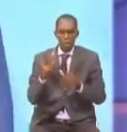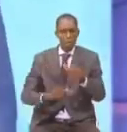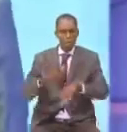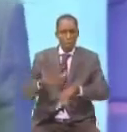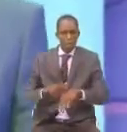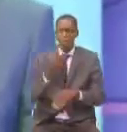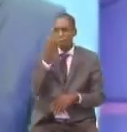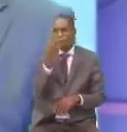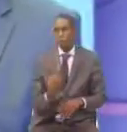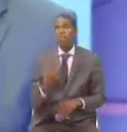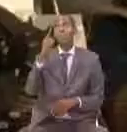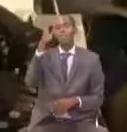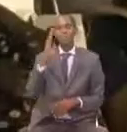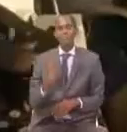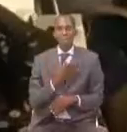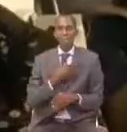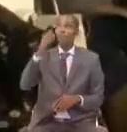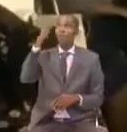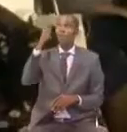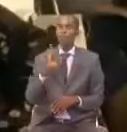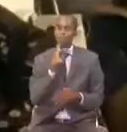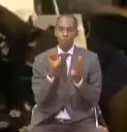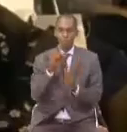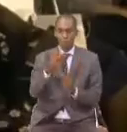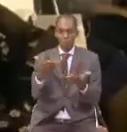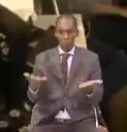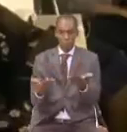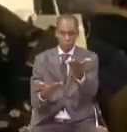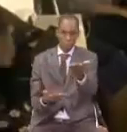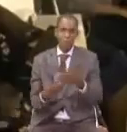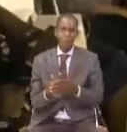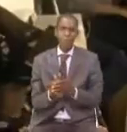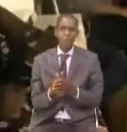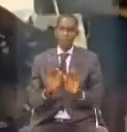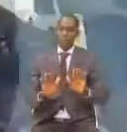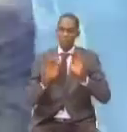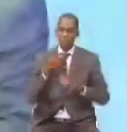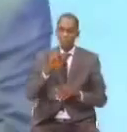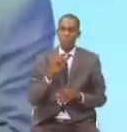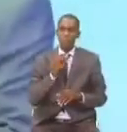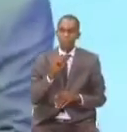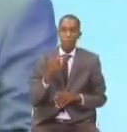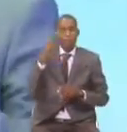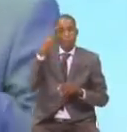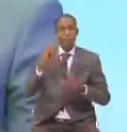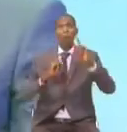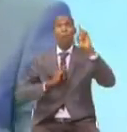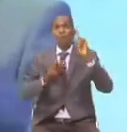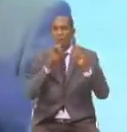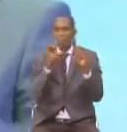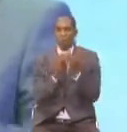God, and God is with you right there. Fear thou not, for I am with thee. Be not dismayed,